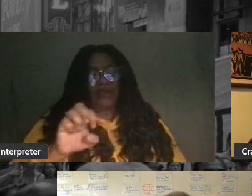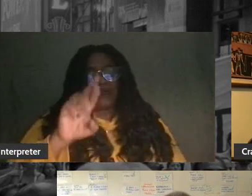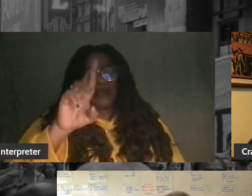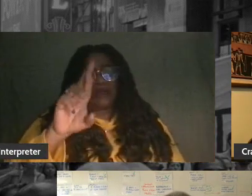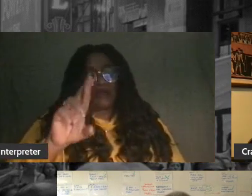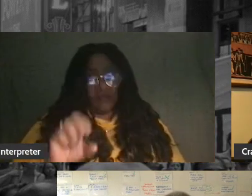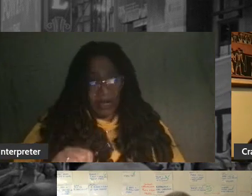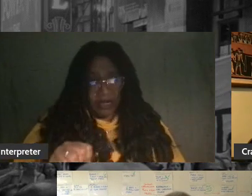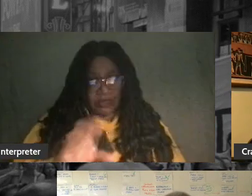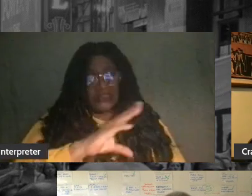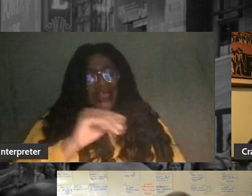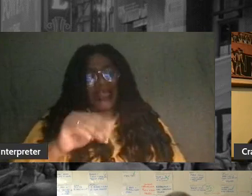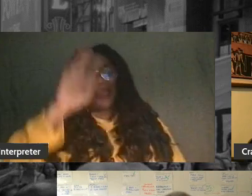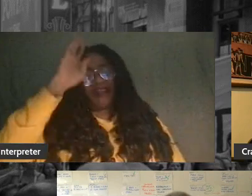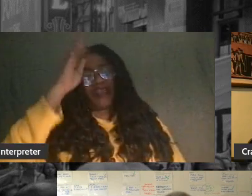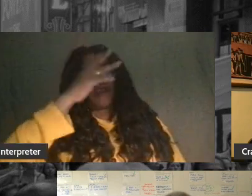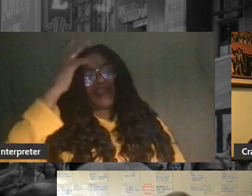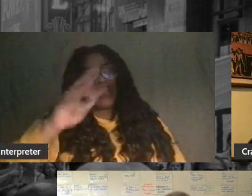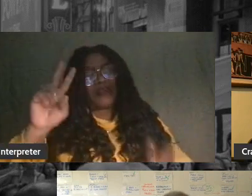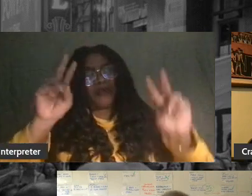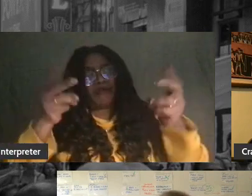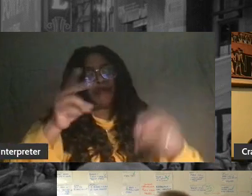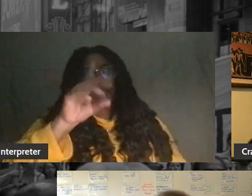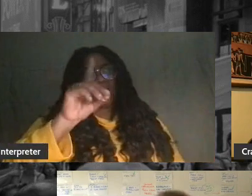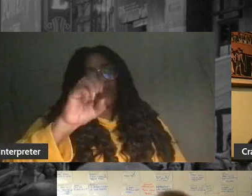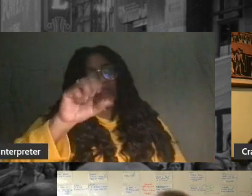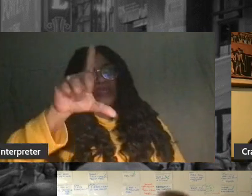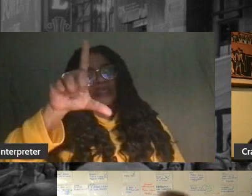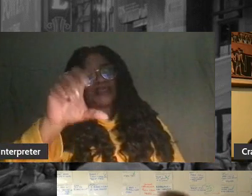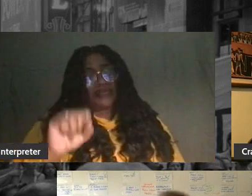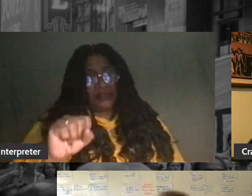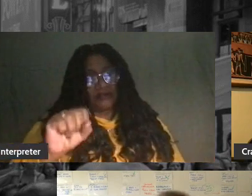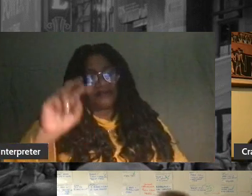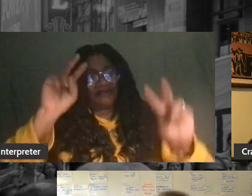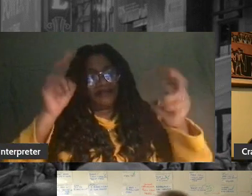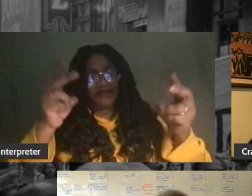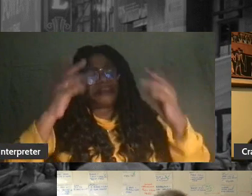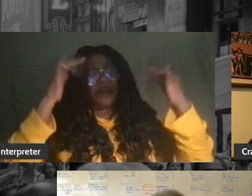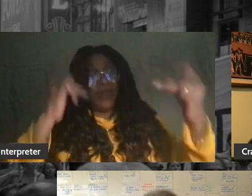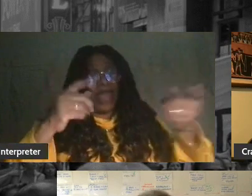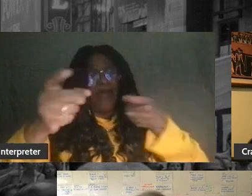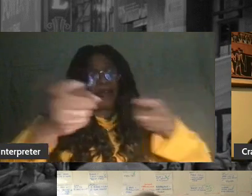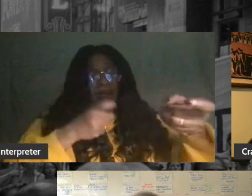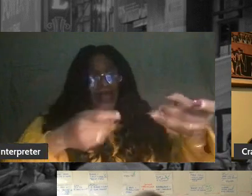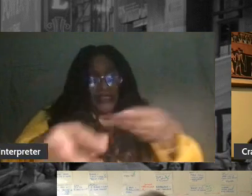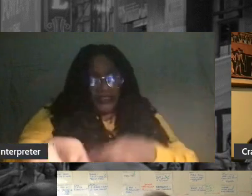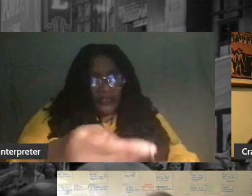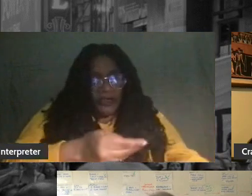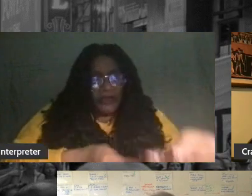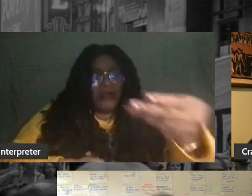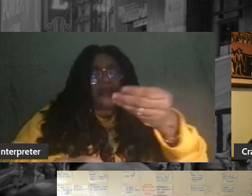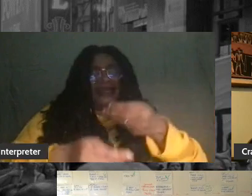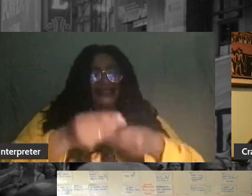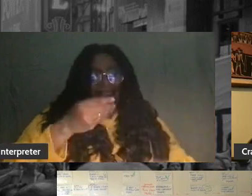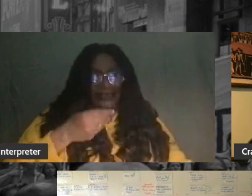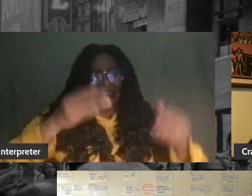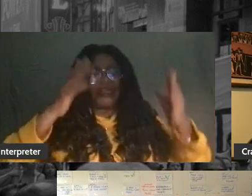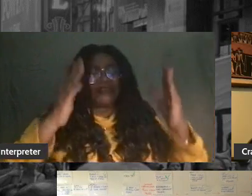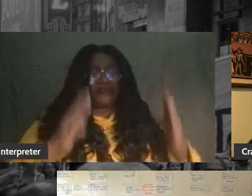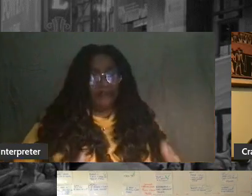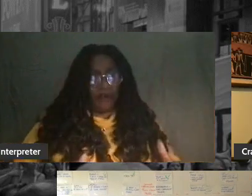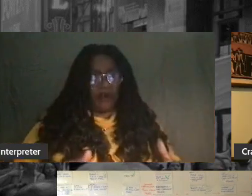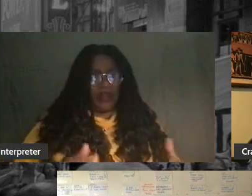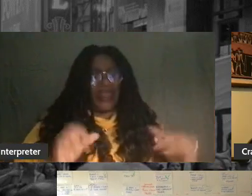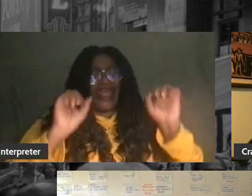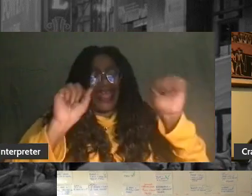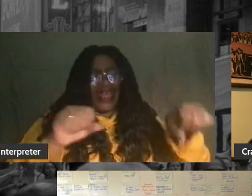deals. And now the manager has stepped in as the person who really can be more of a